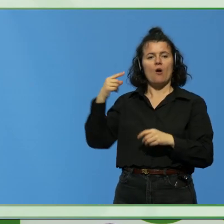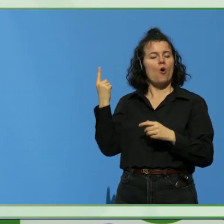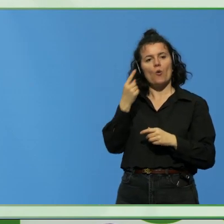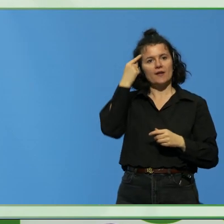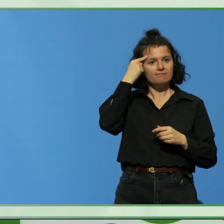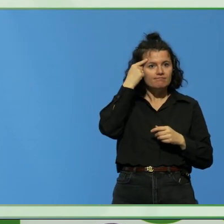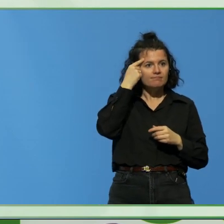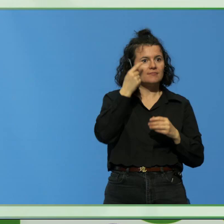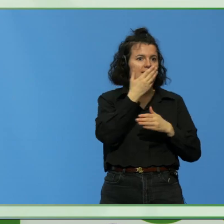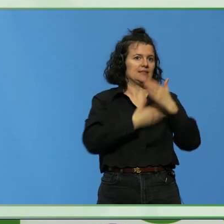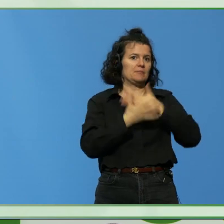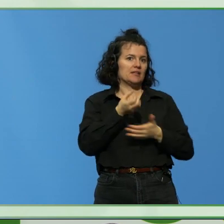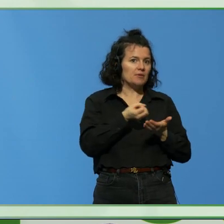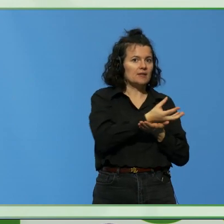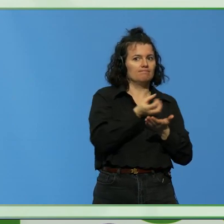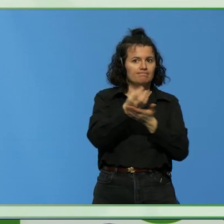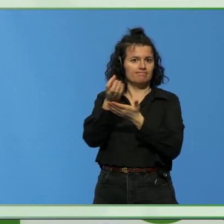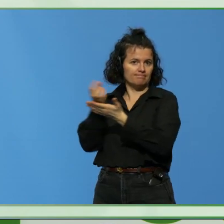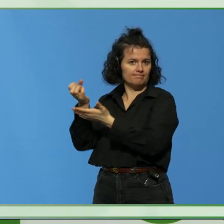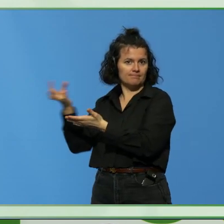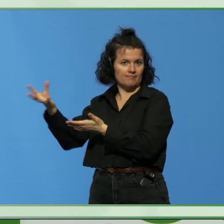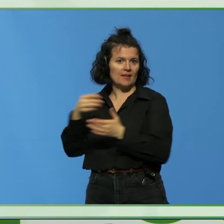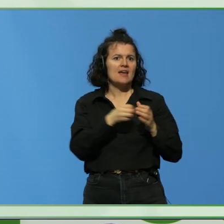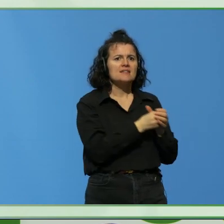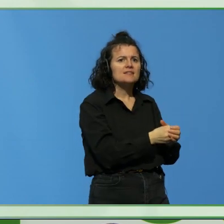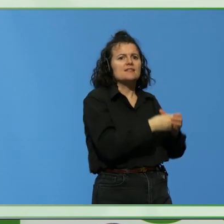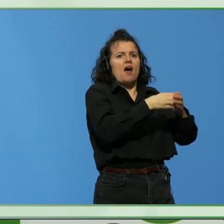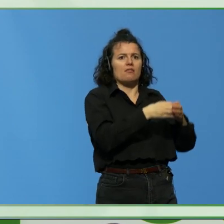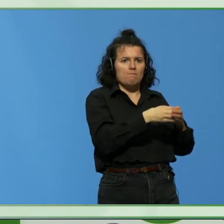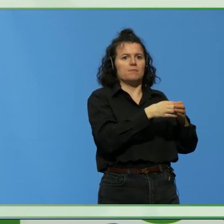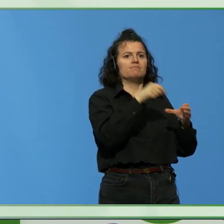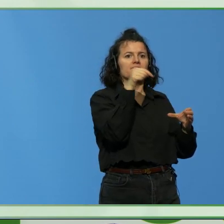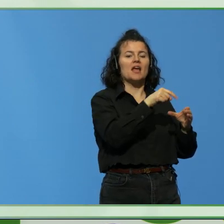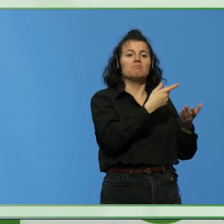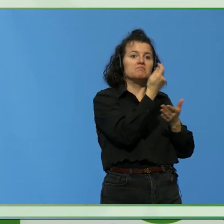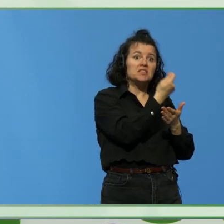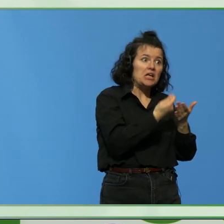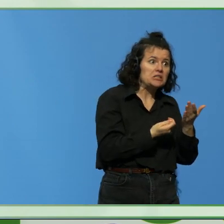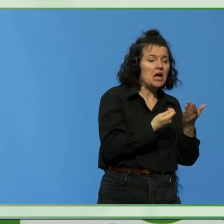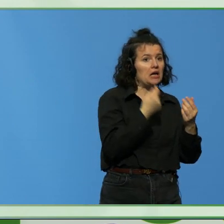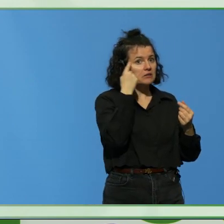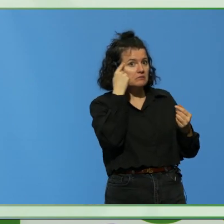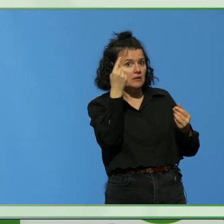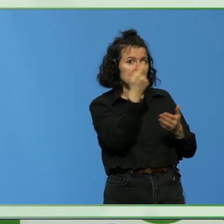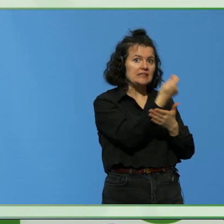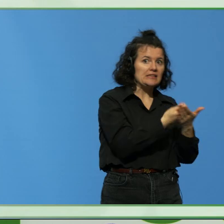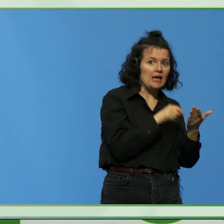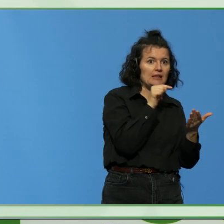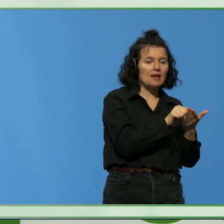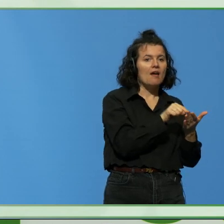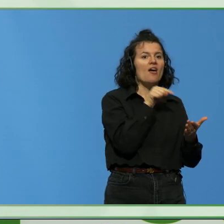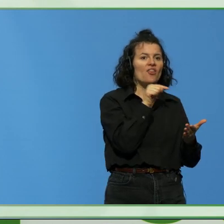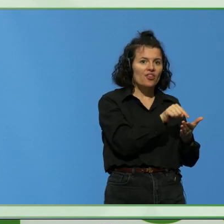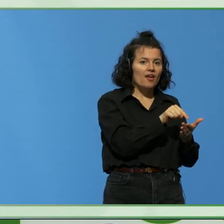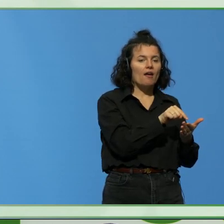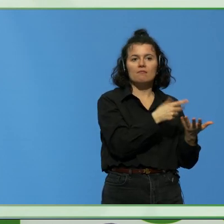Startup founders who are designing products, who are designing services, somehow miss the fact that there is a